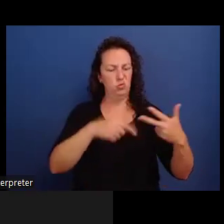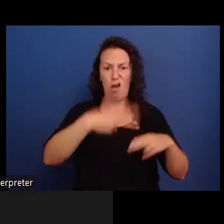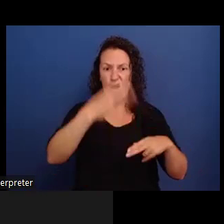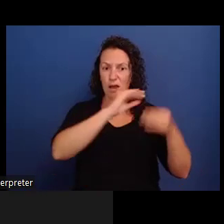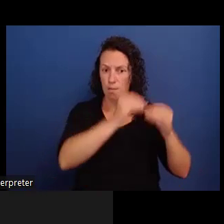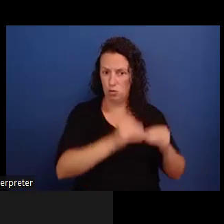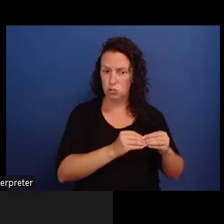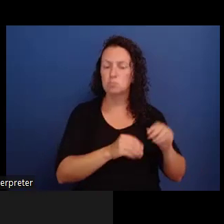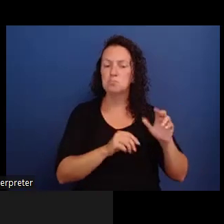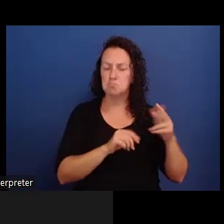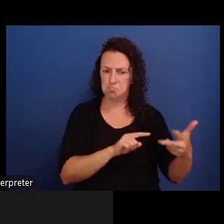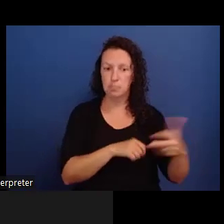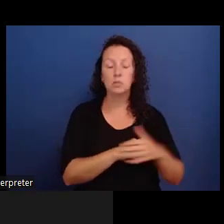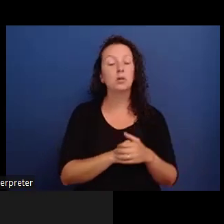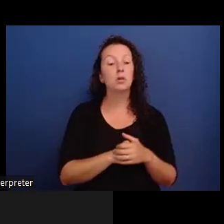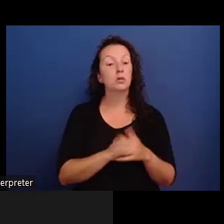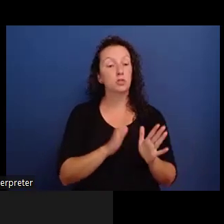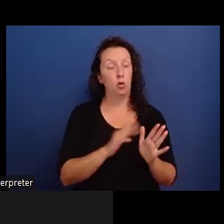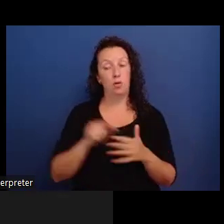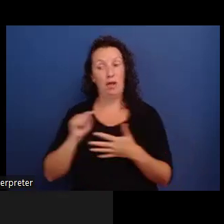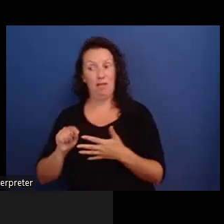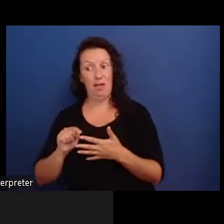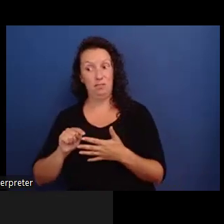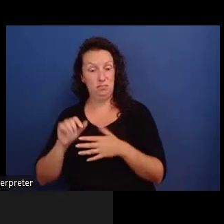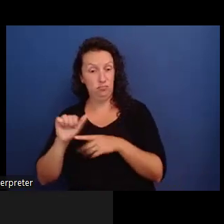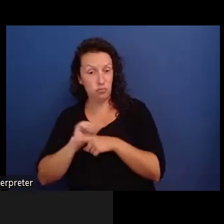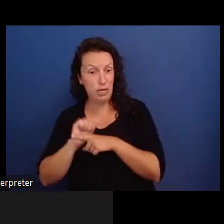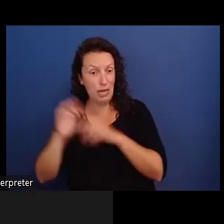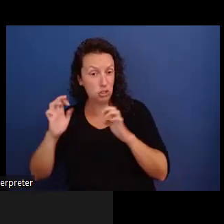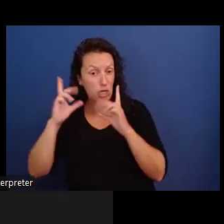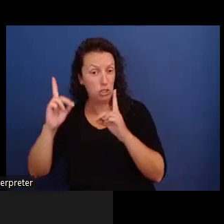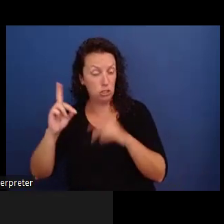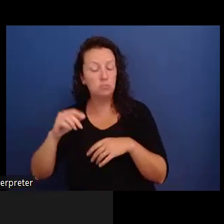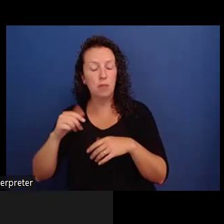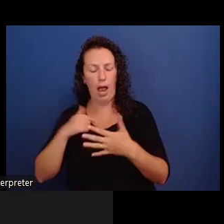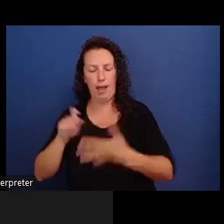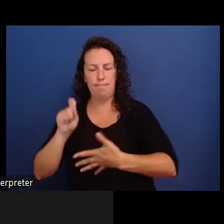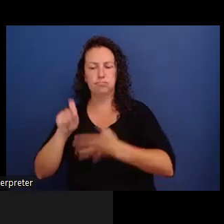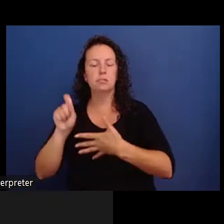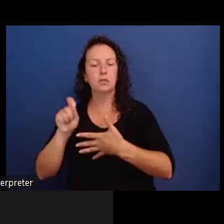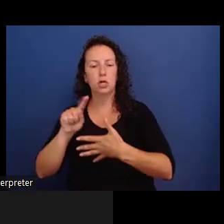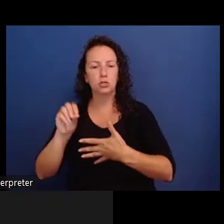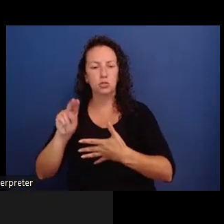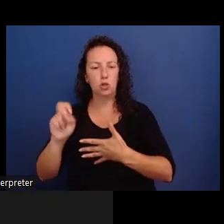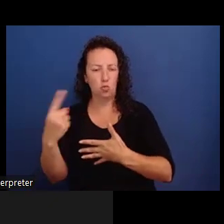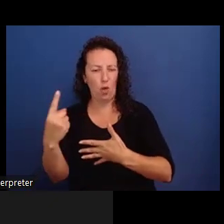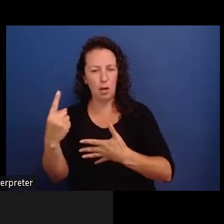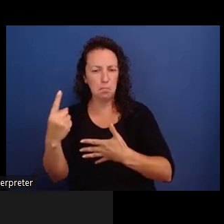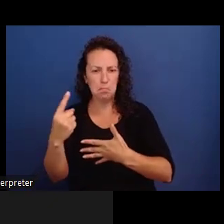like zone one, the one that said little to no education, a lot